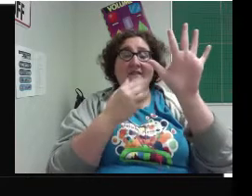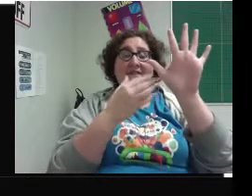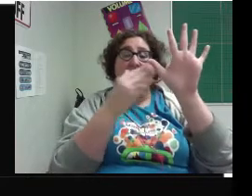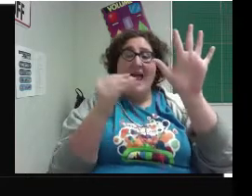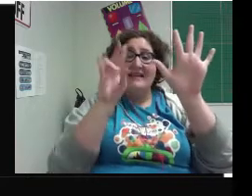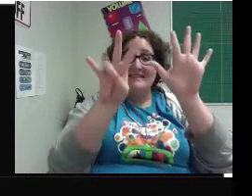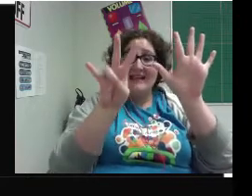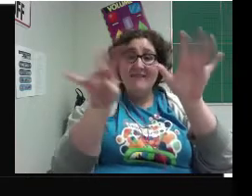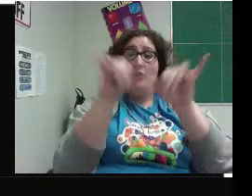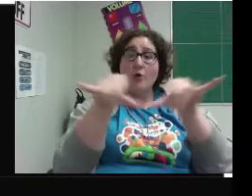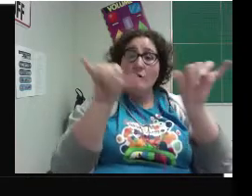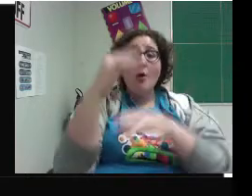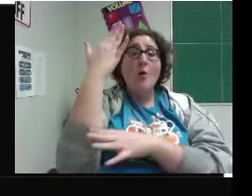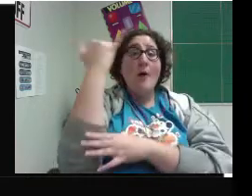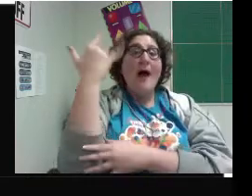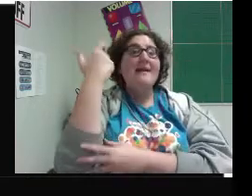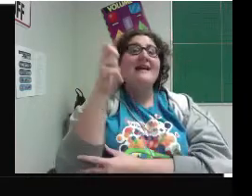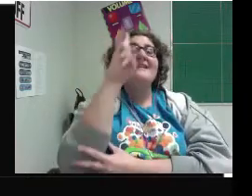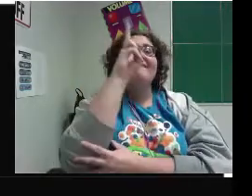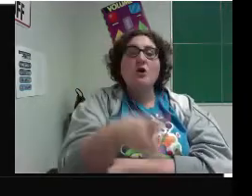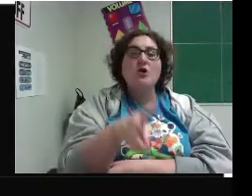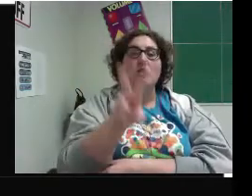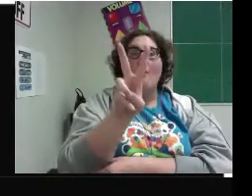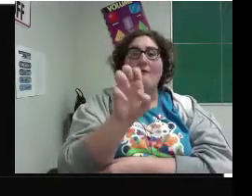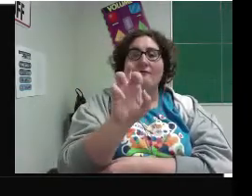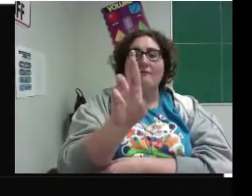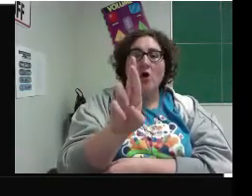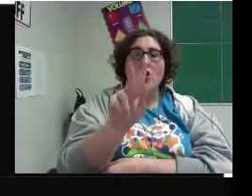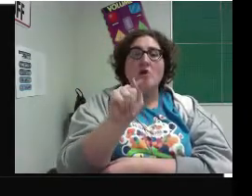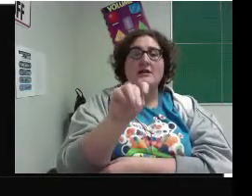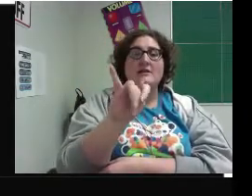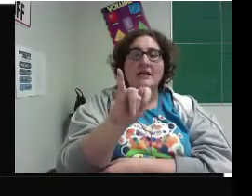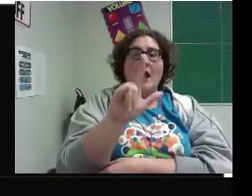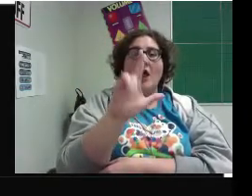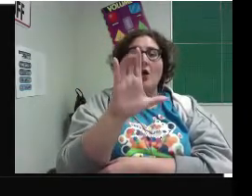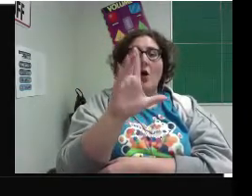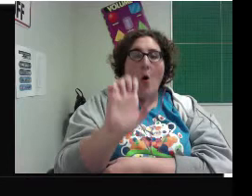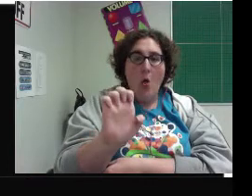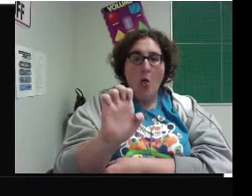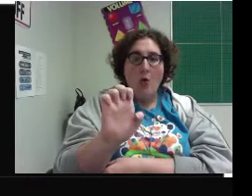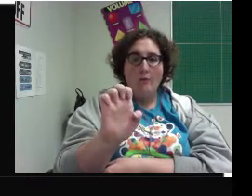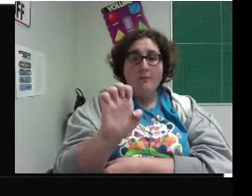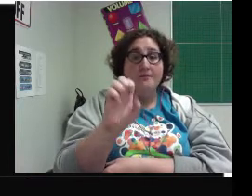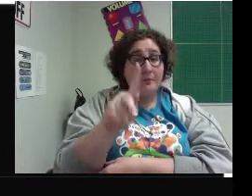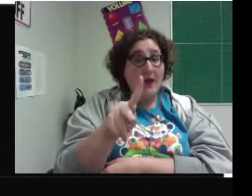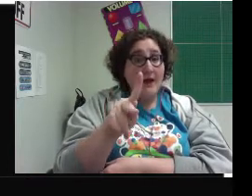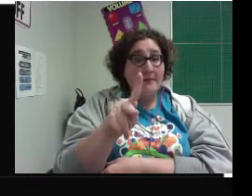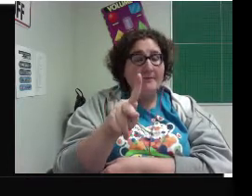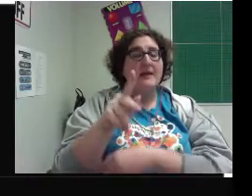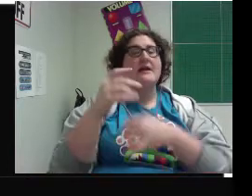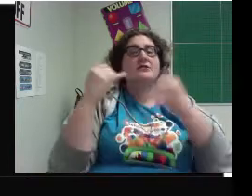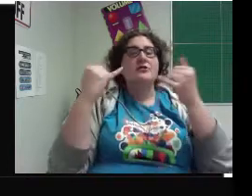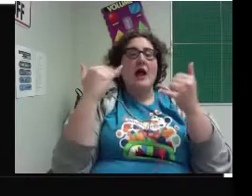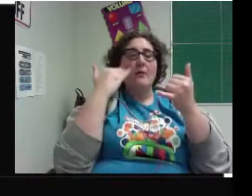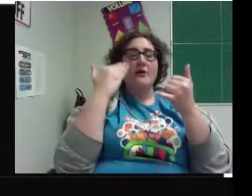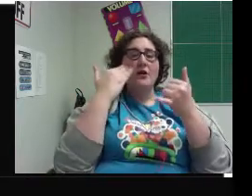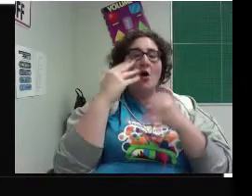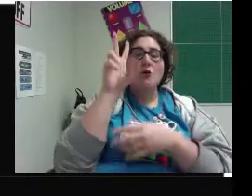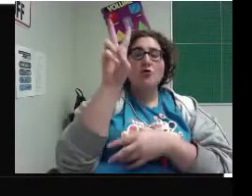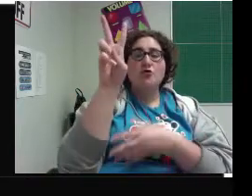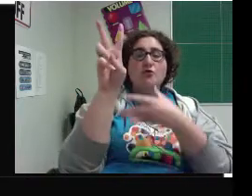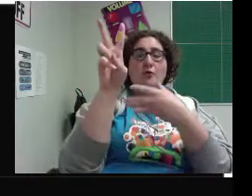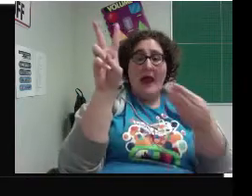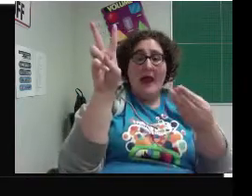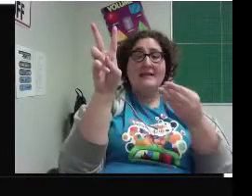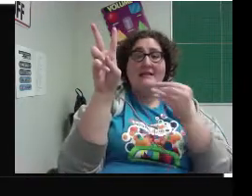Well, because of corresponding angles, we know that angle 2 would be congruent to angle 6, but before